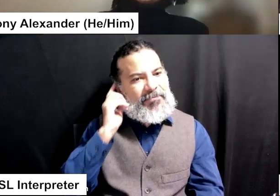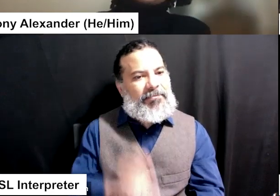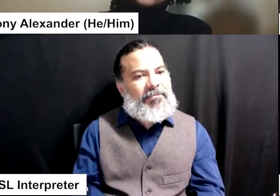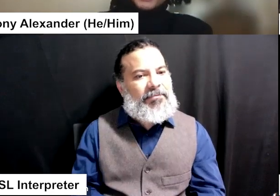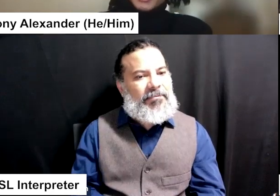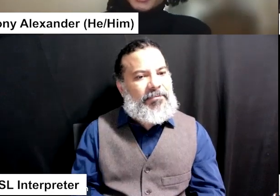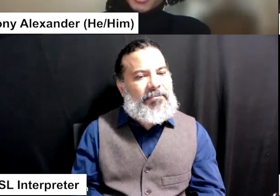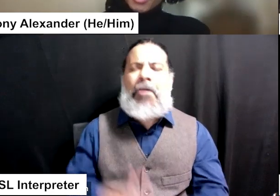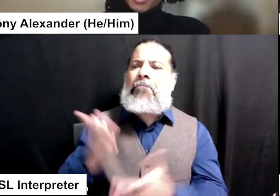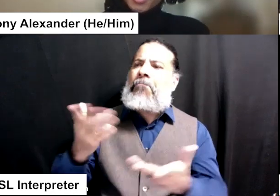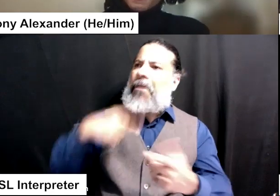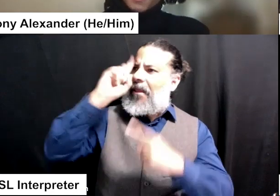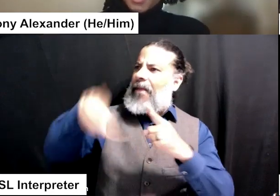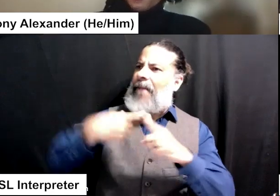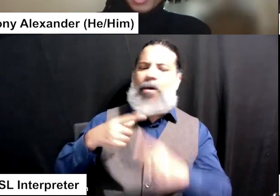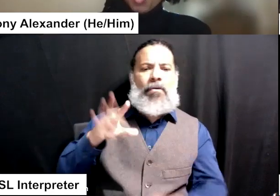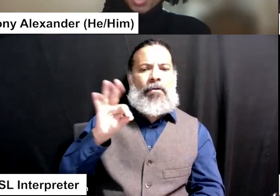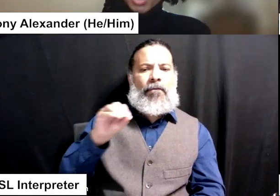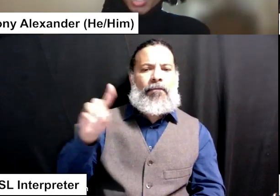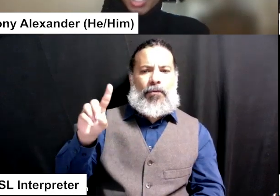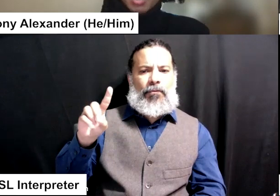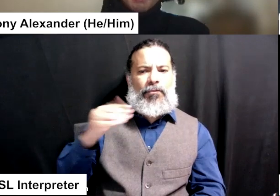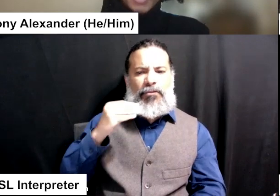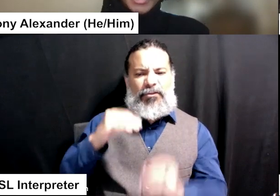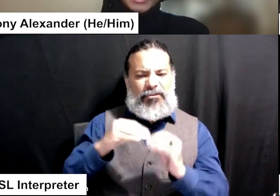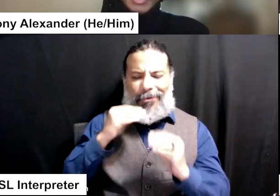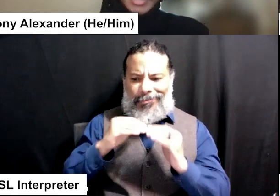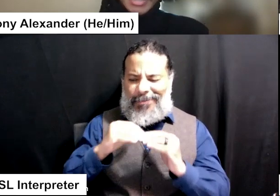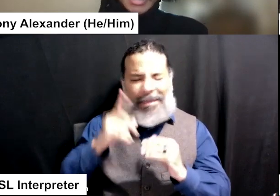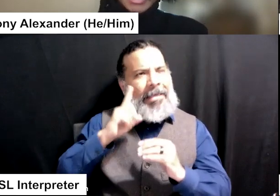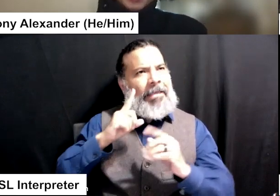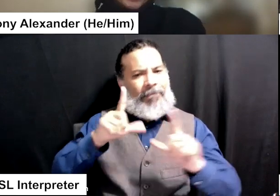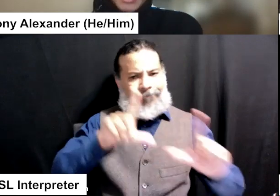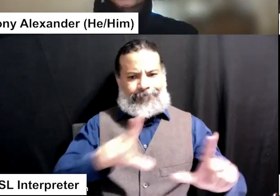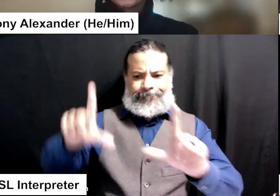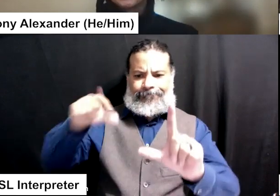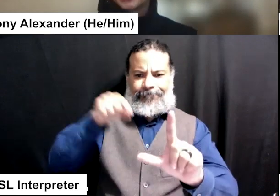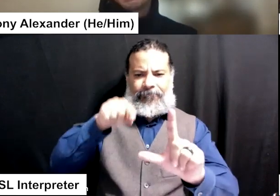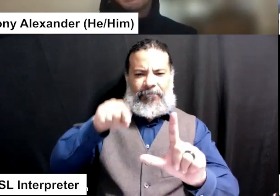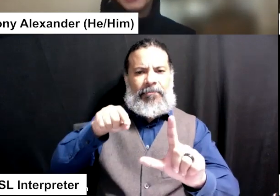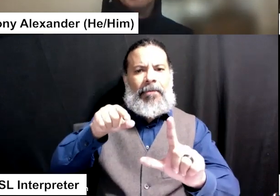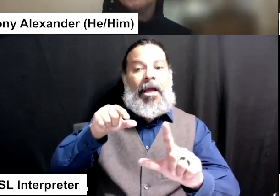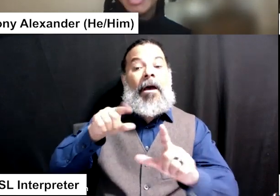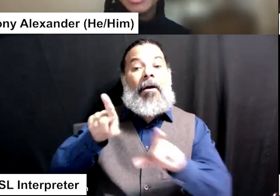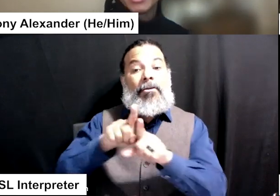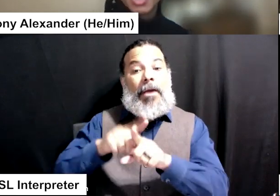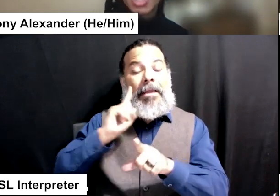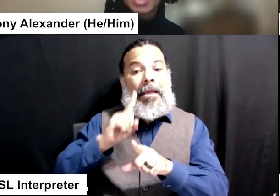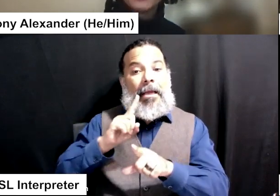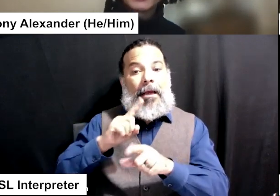I think of food justice, I think of a framework and a grassroots